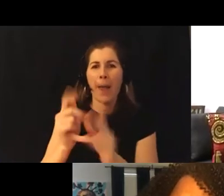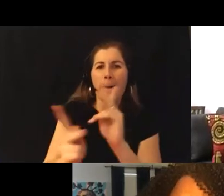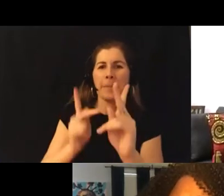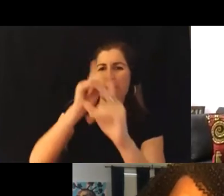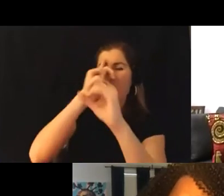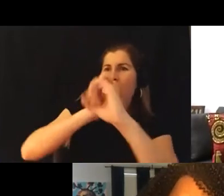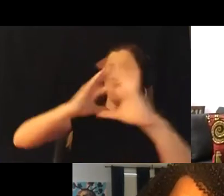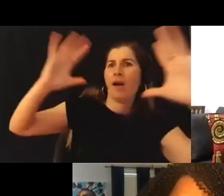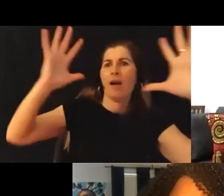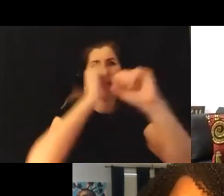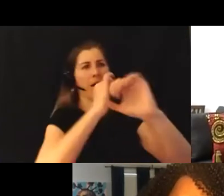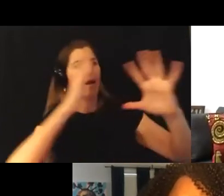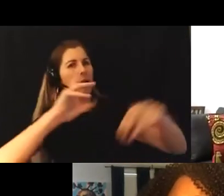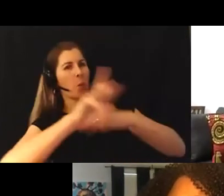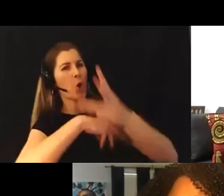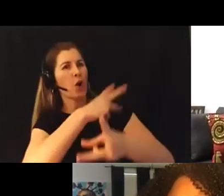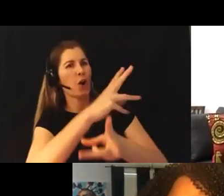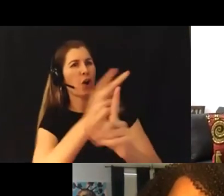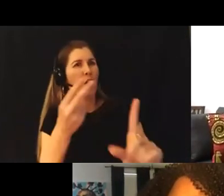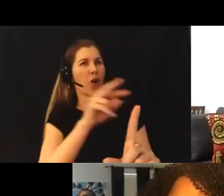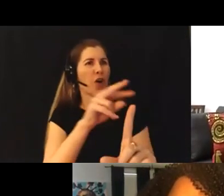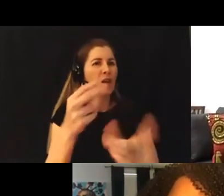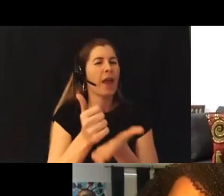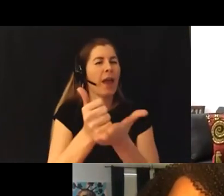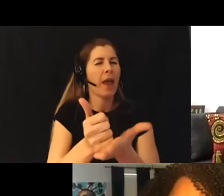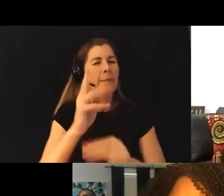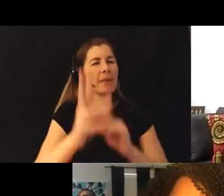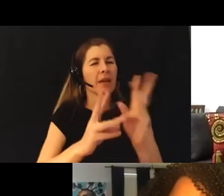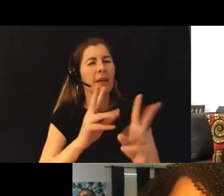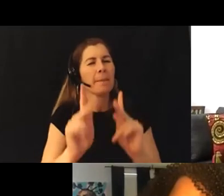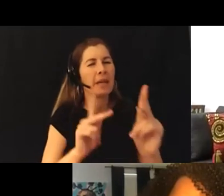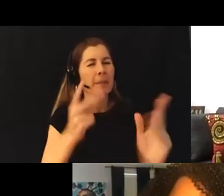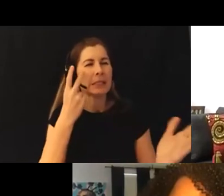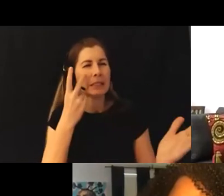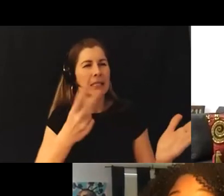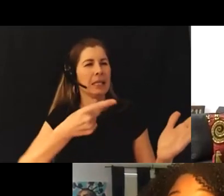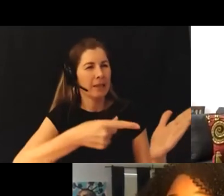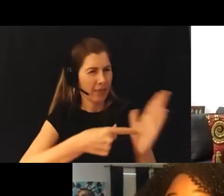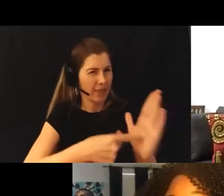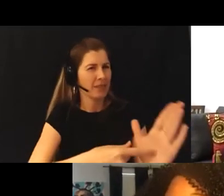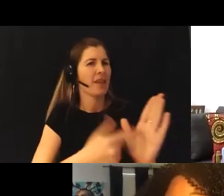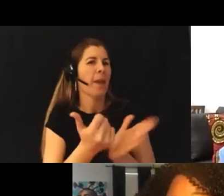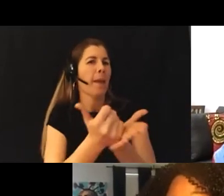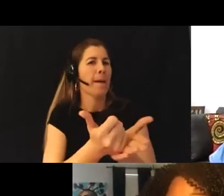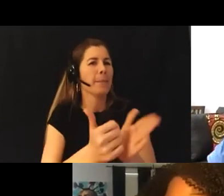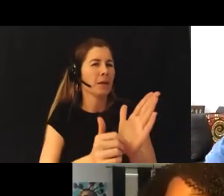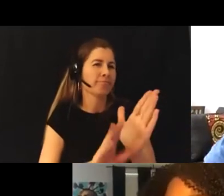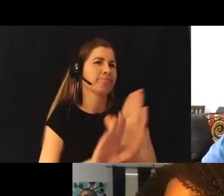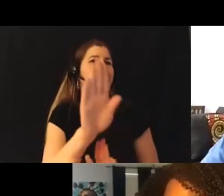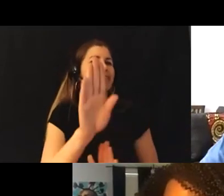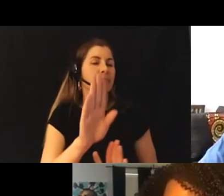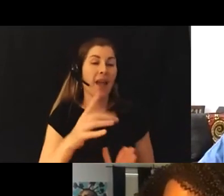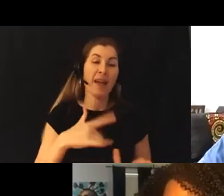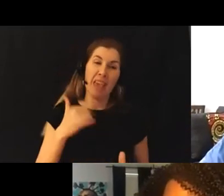the world and providing that, mirror to society for the broader good. I think that that's a benefit that teaching